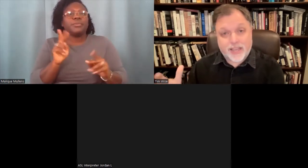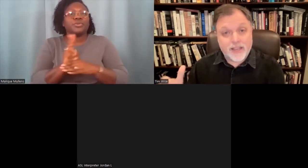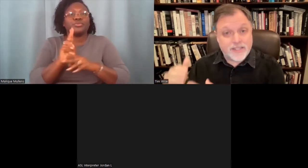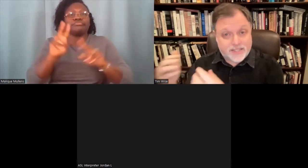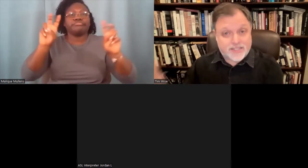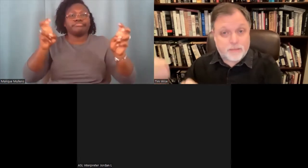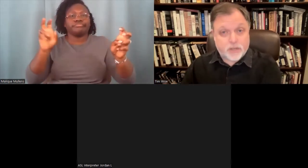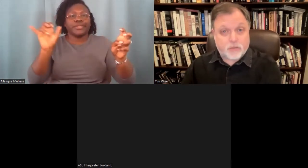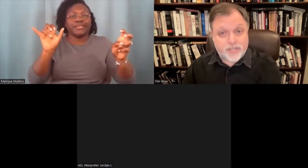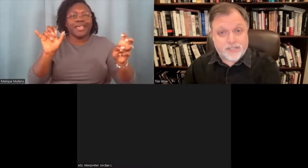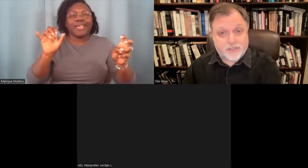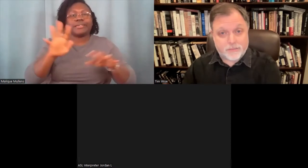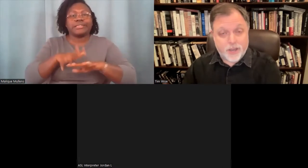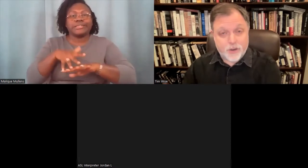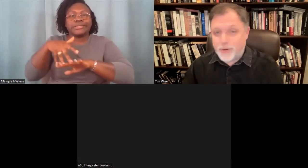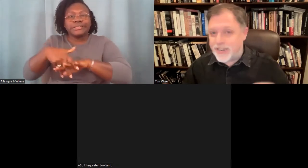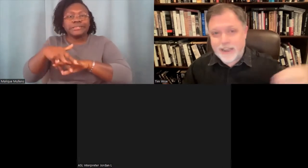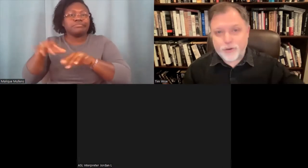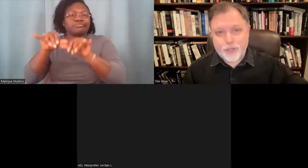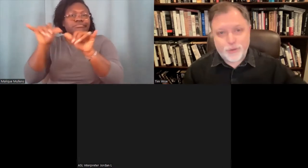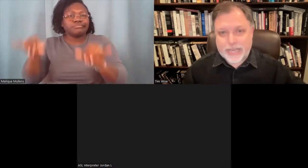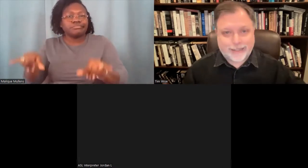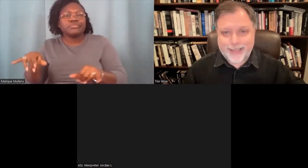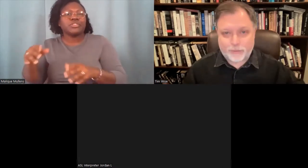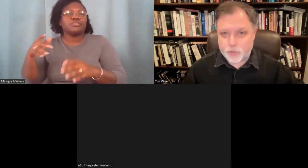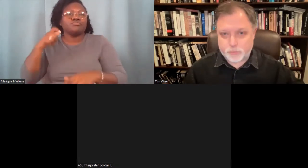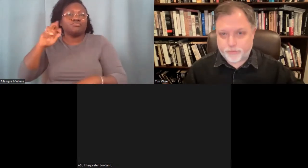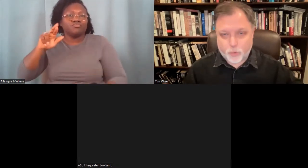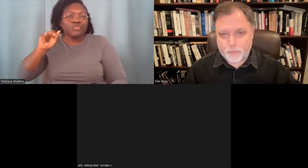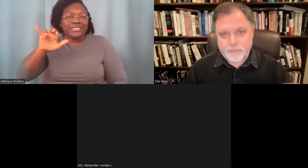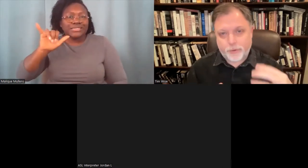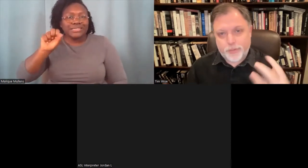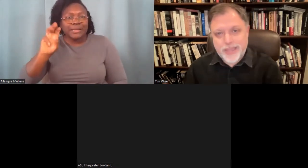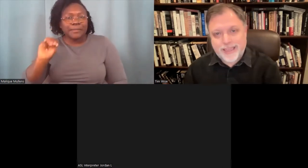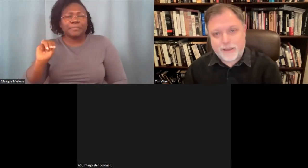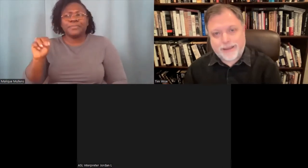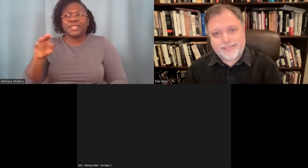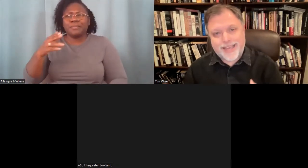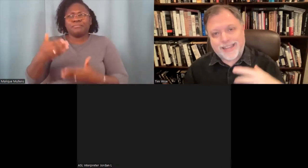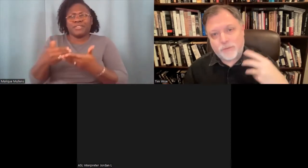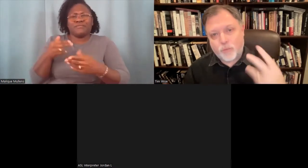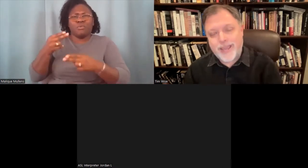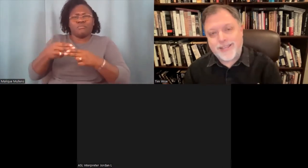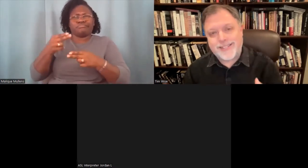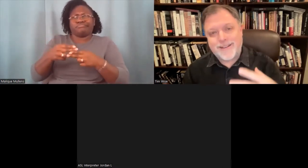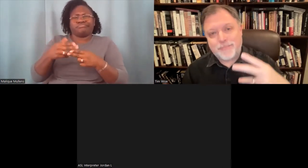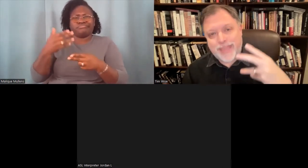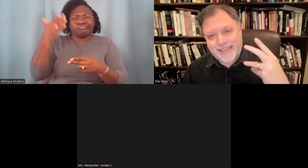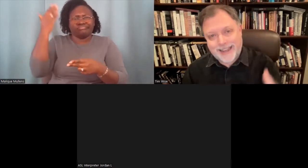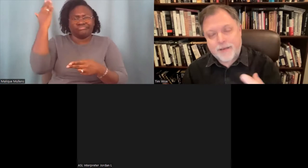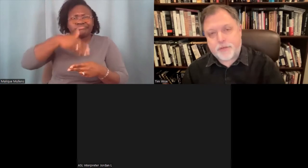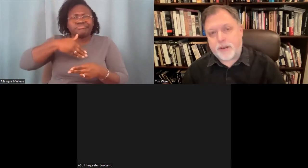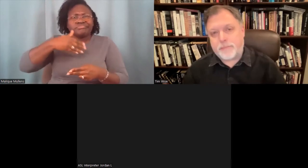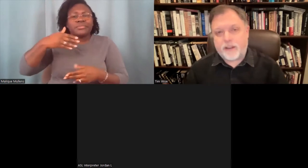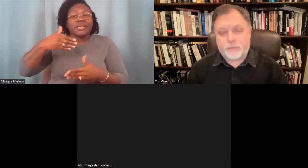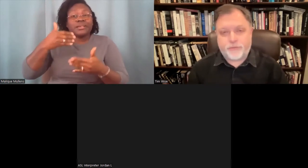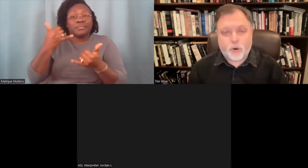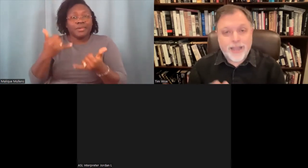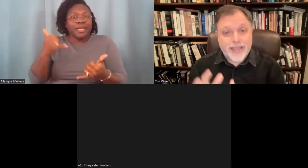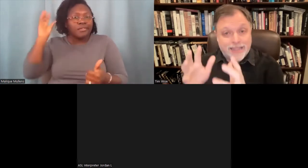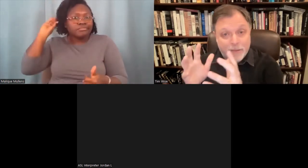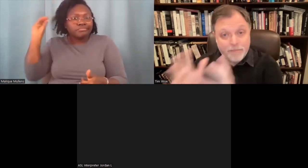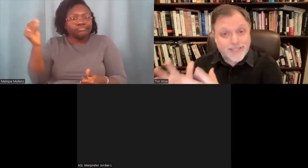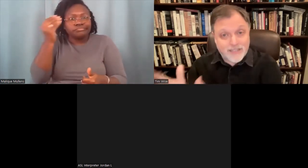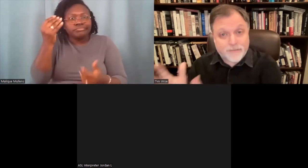terms like systemic racism, who had never used that language before, people thinking about that in ways they had not thought about it